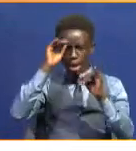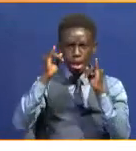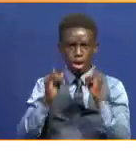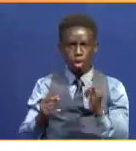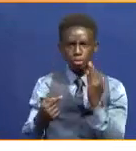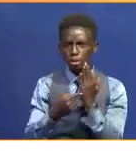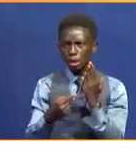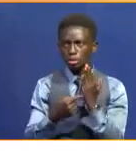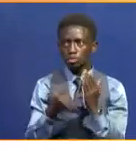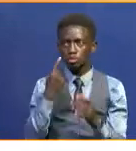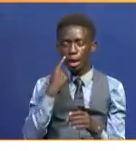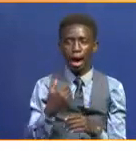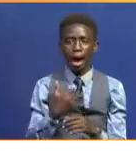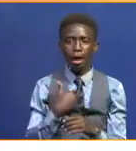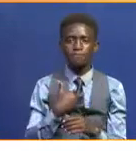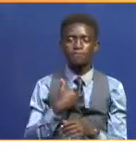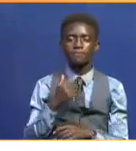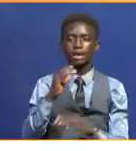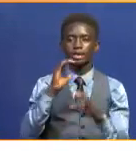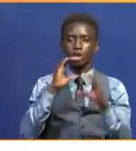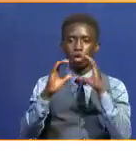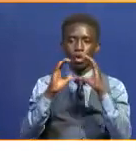chatbot. So if you dial